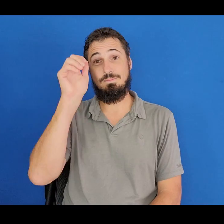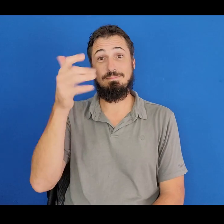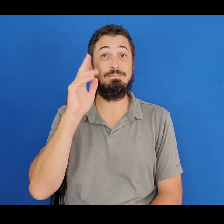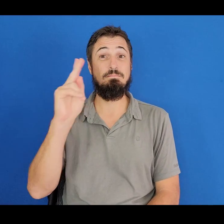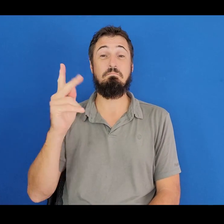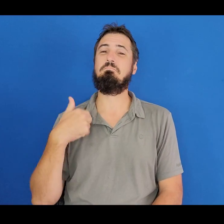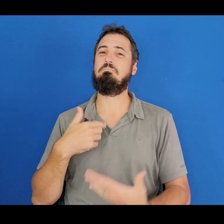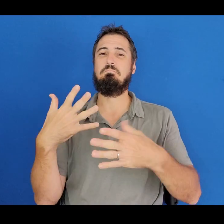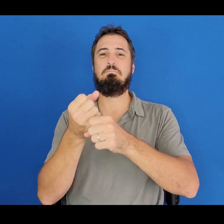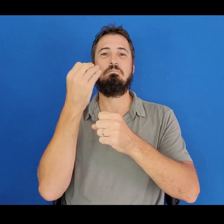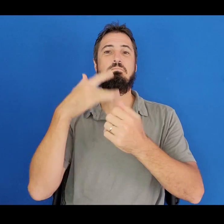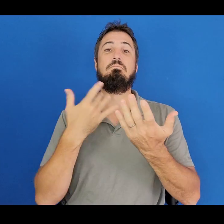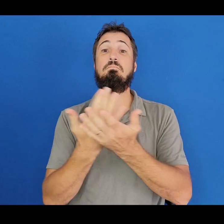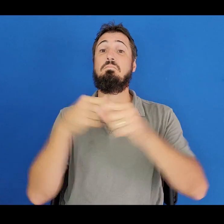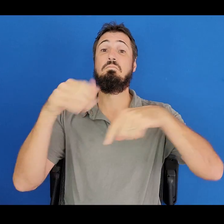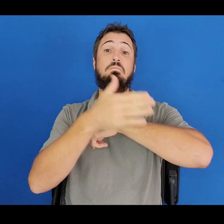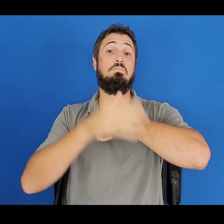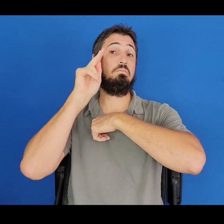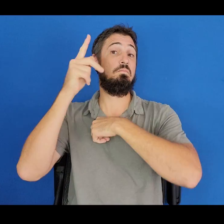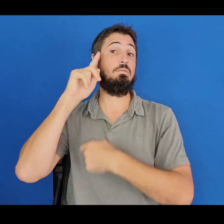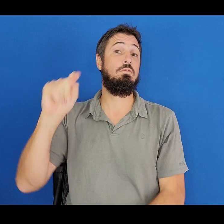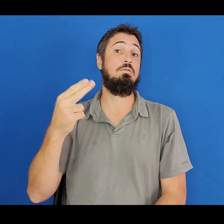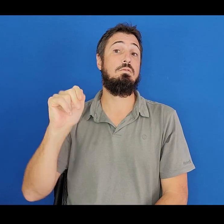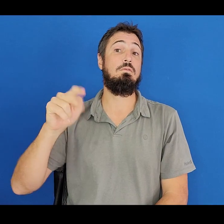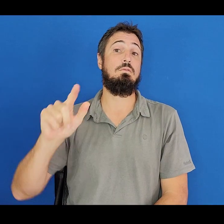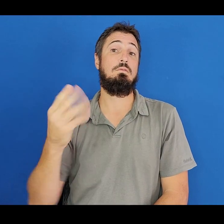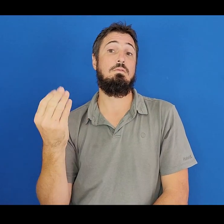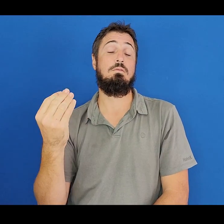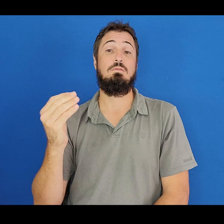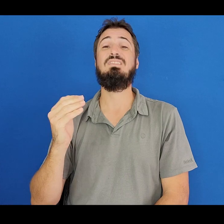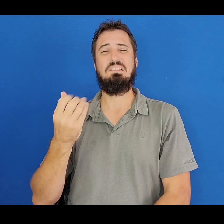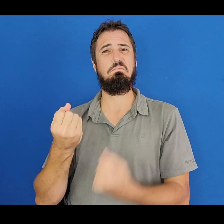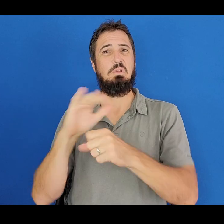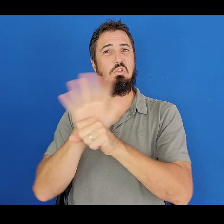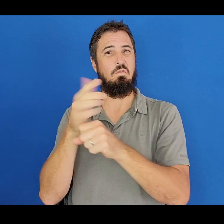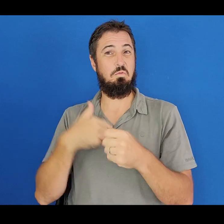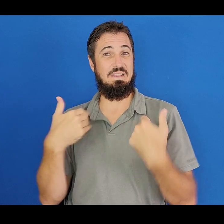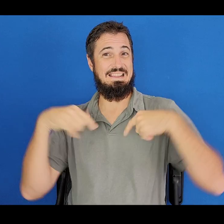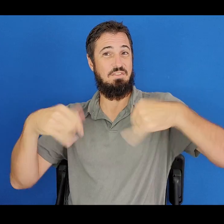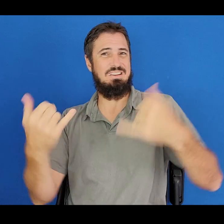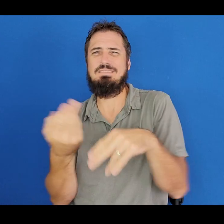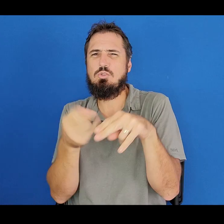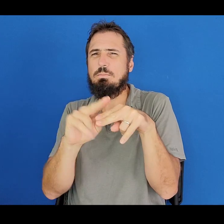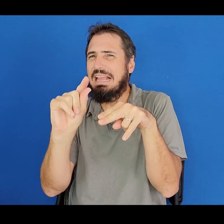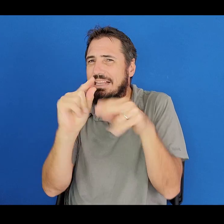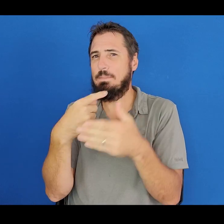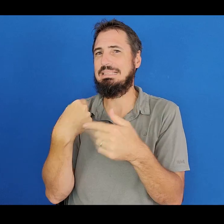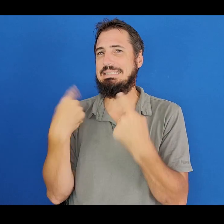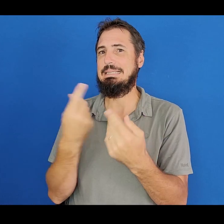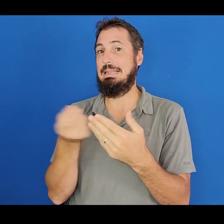Hello, Kauai. This is your County of Kauai briefing for Thursday, April 14th. Our case count is up slightly from last week, but it remains